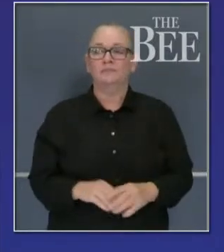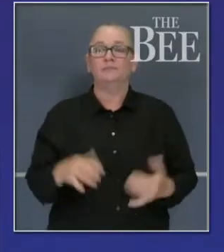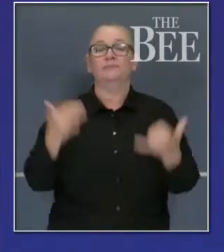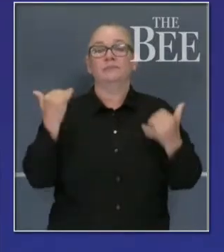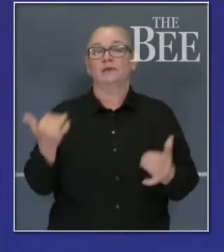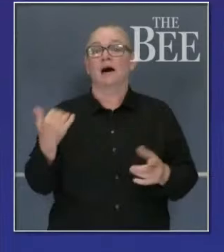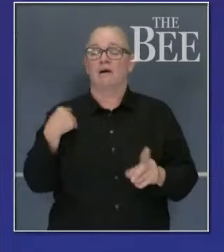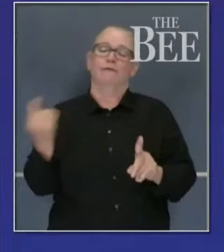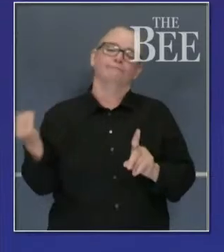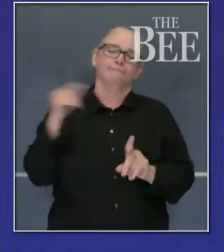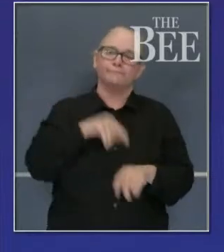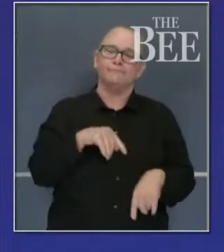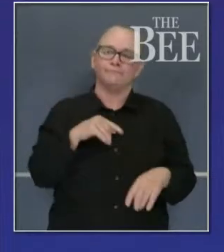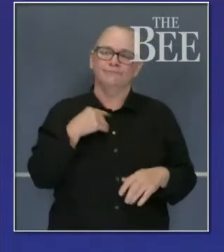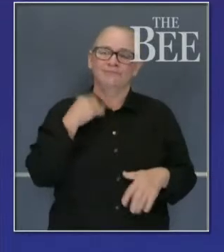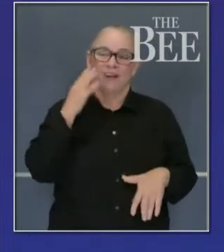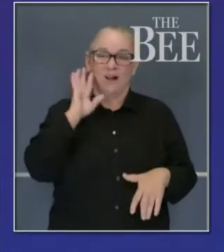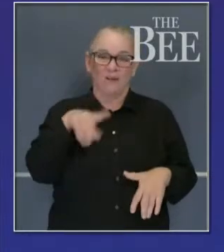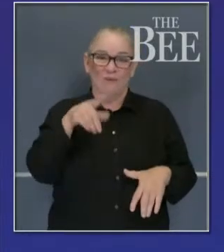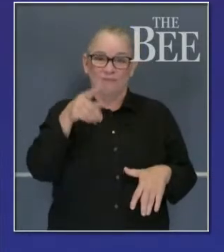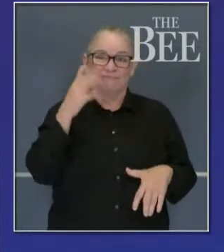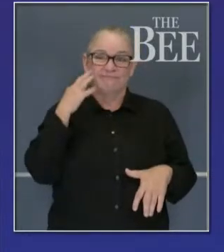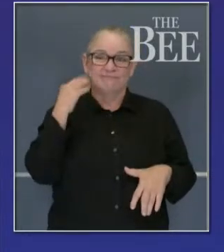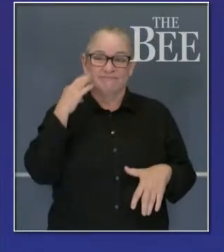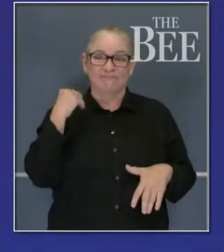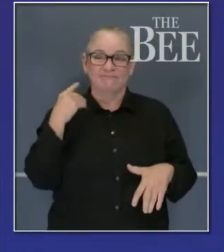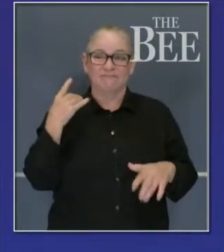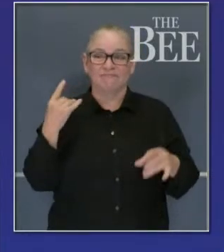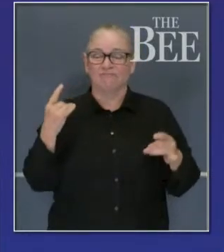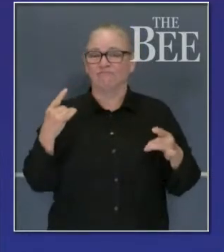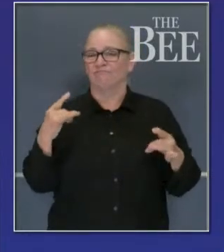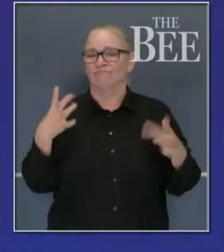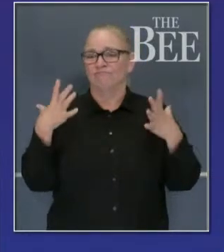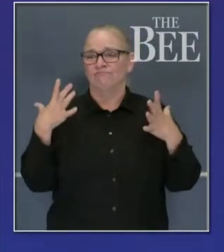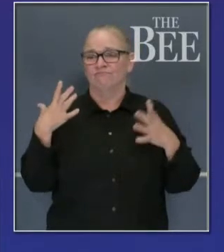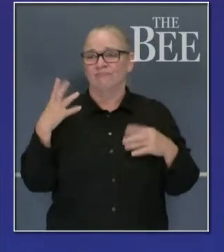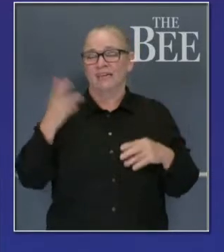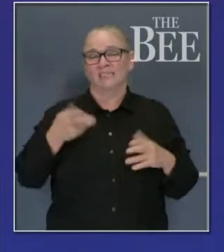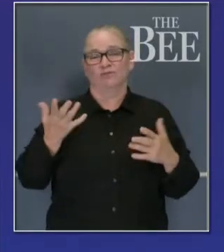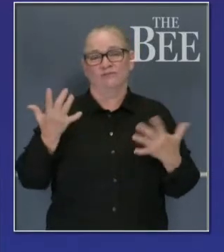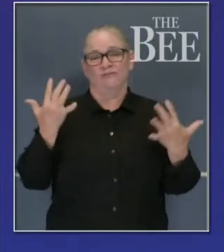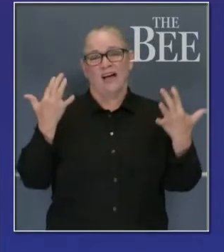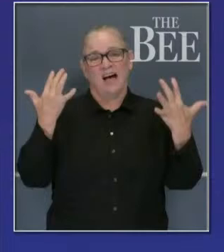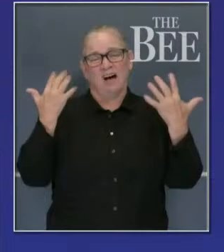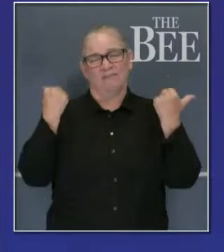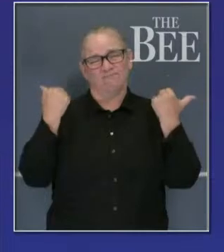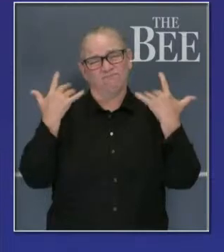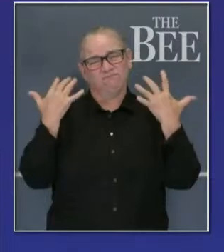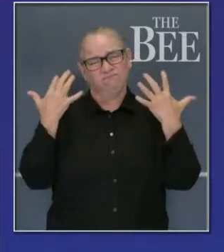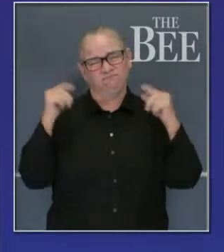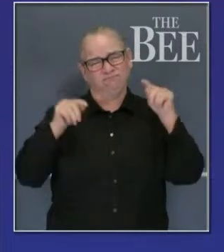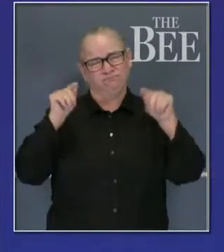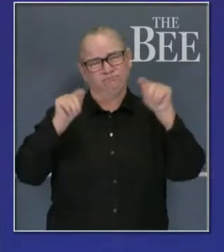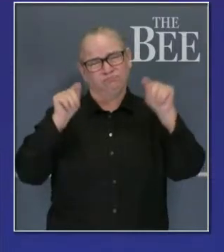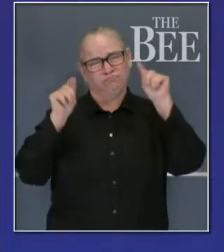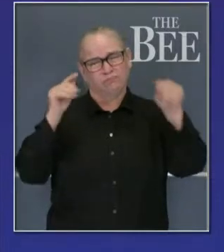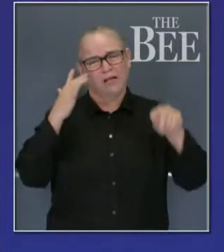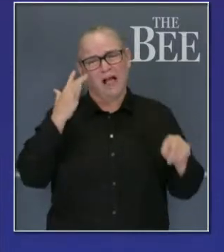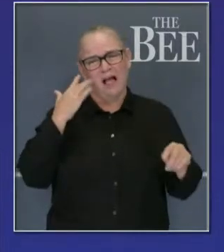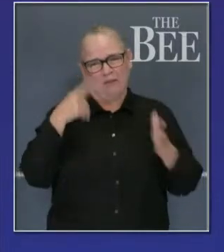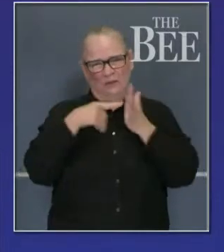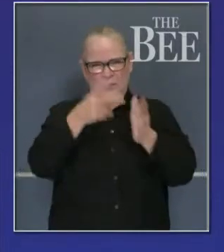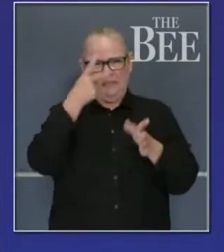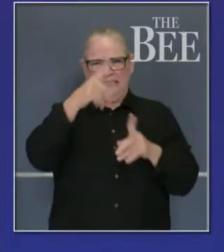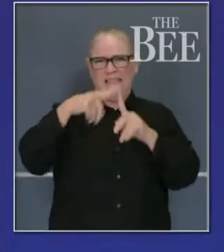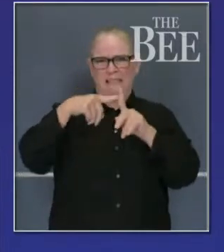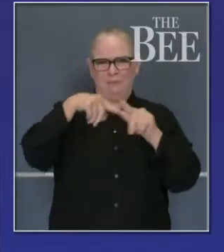the experience we're all having with historic wildfire season. Thought I'd start with this template of understanding. This is a chart that